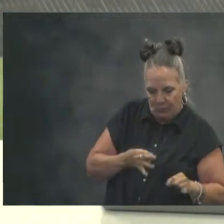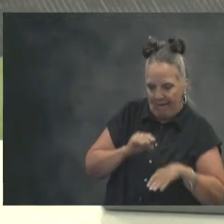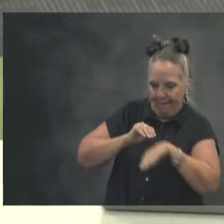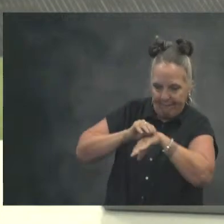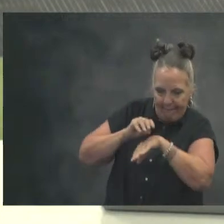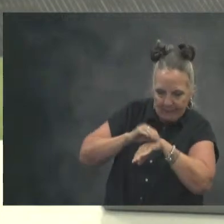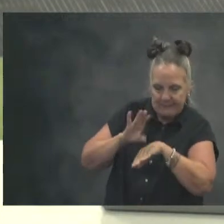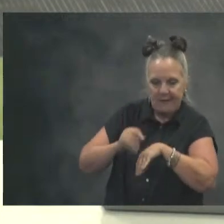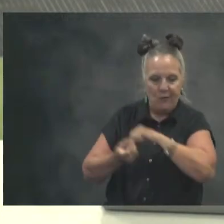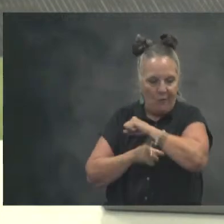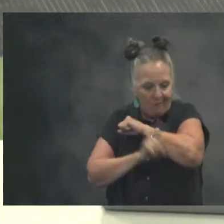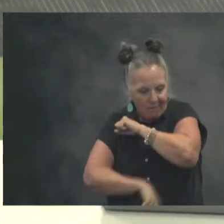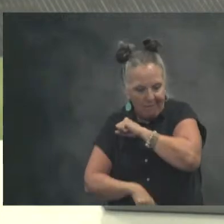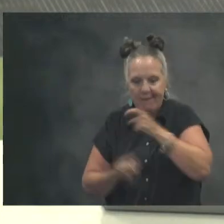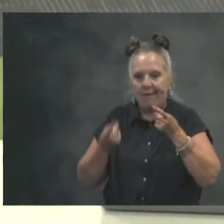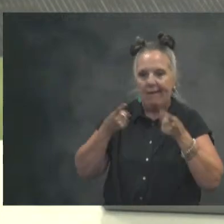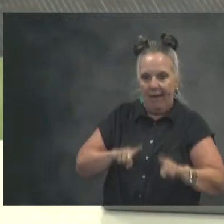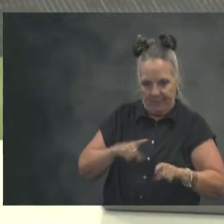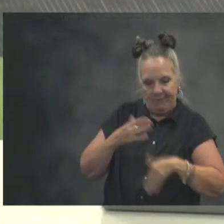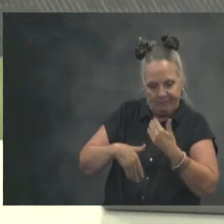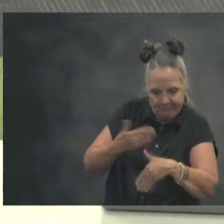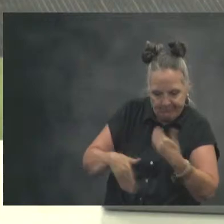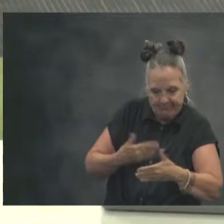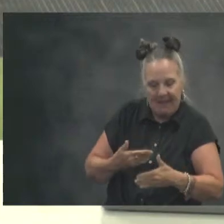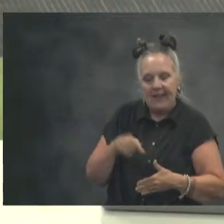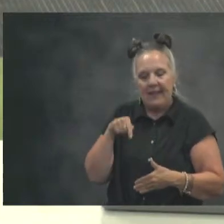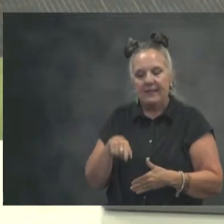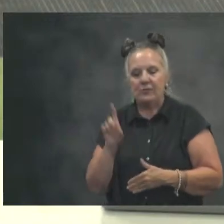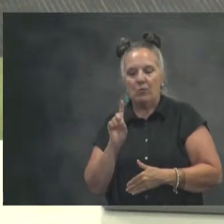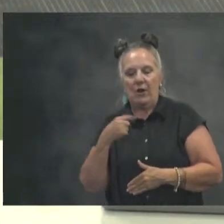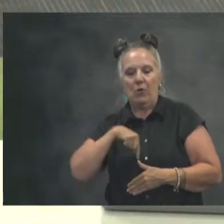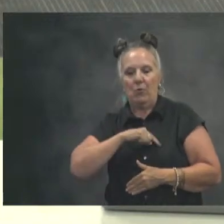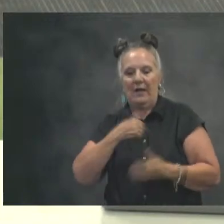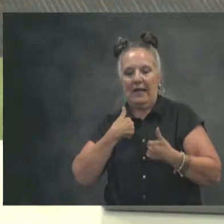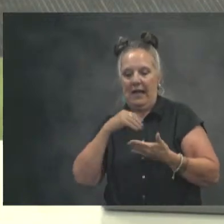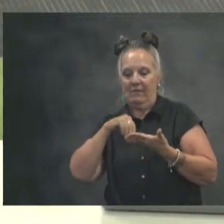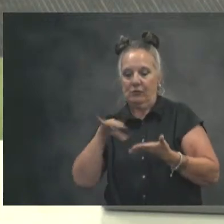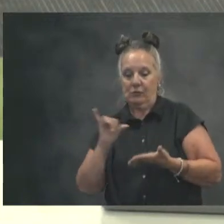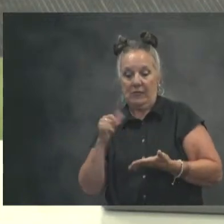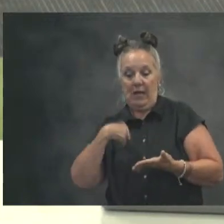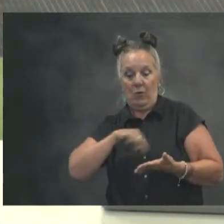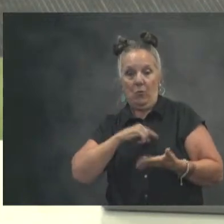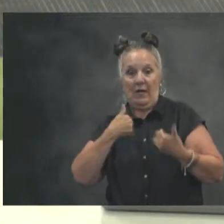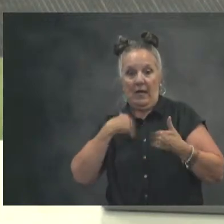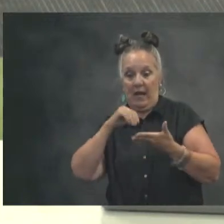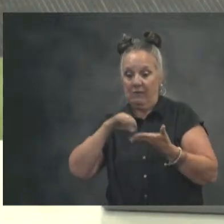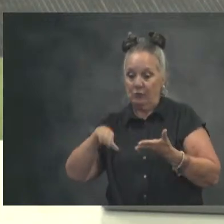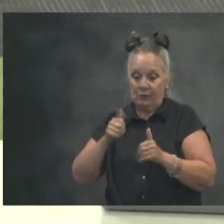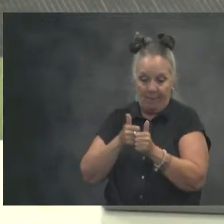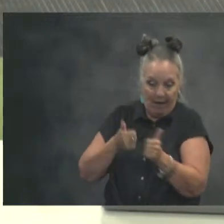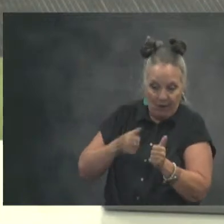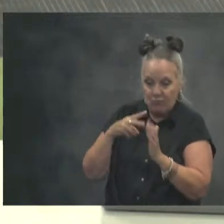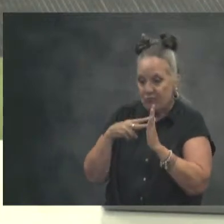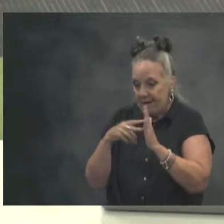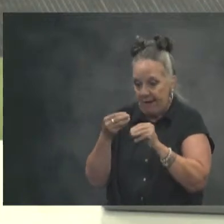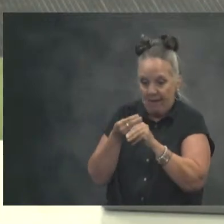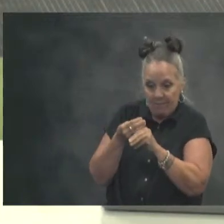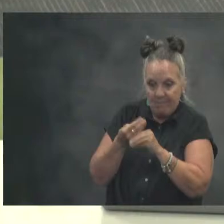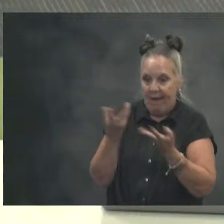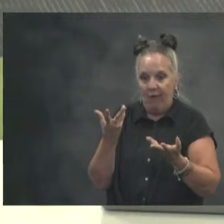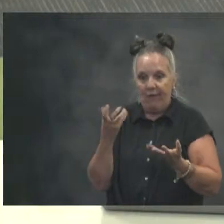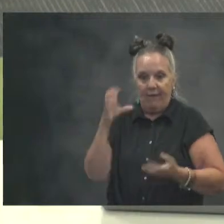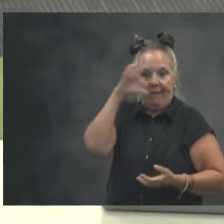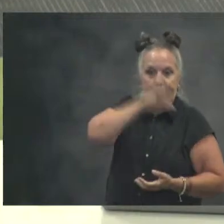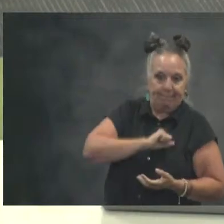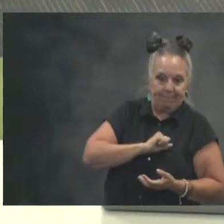the consequence that happens and we keep it moving, right? This is where we have students who, just like we have students who are behind in reading and math, and there's a gap